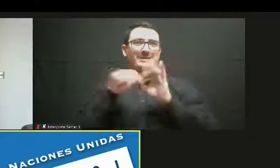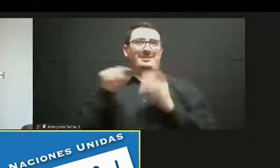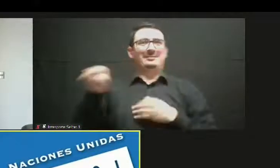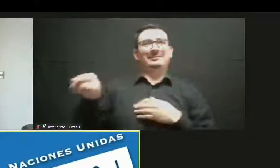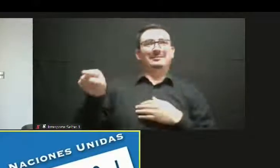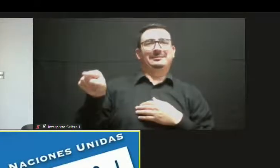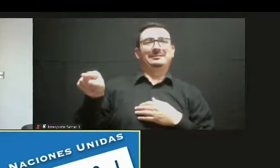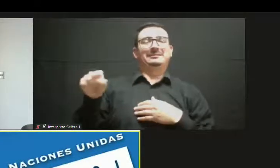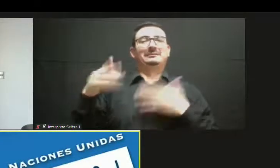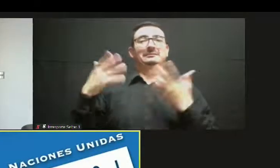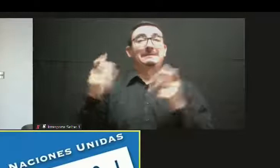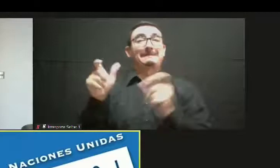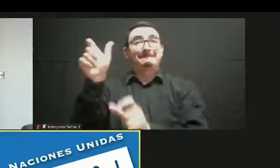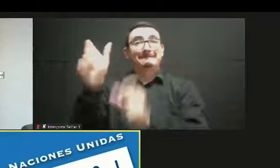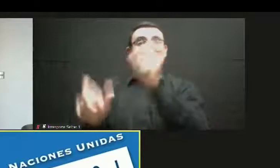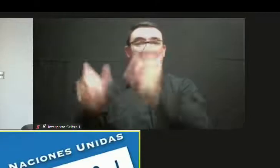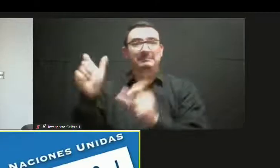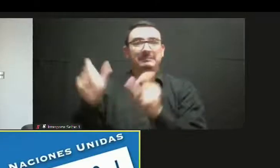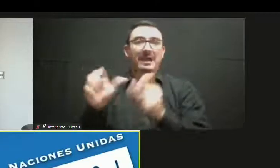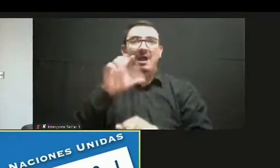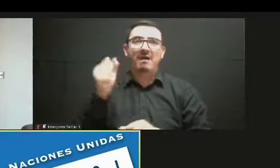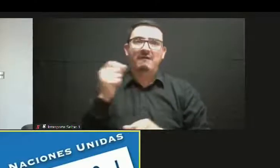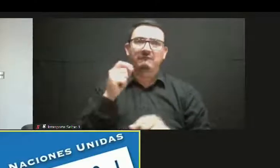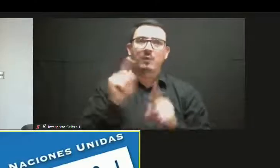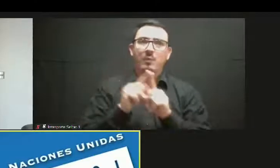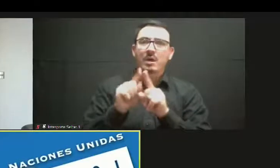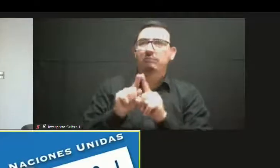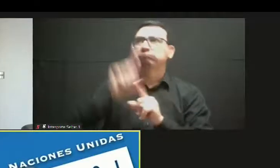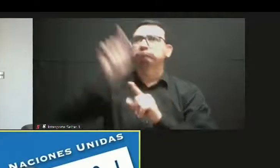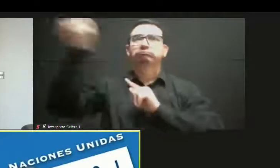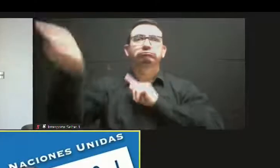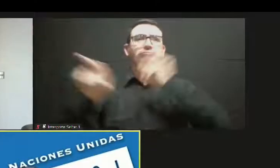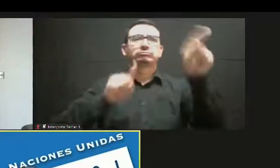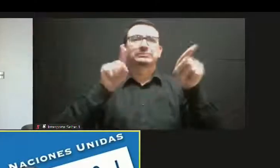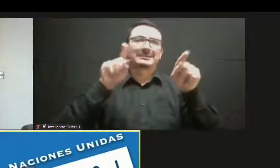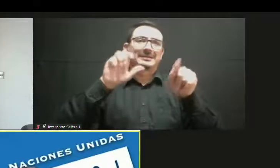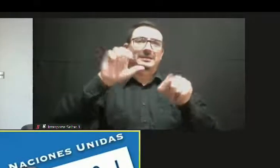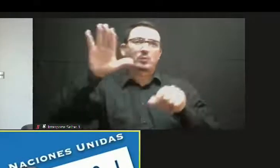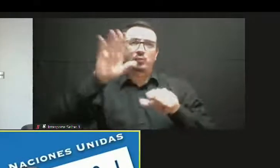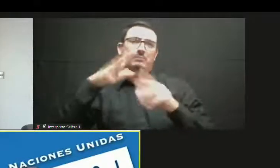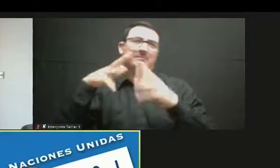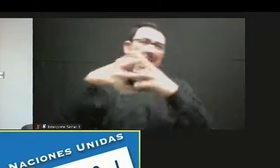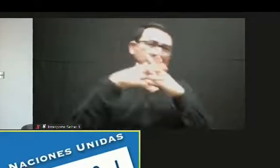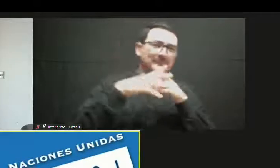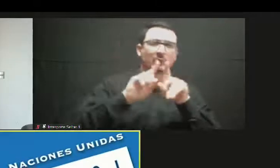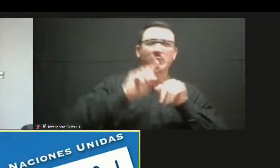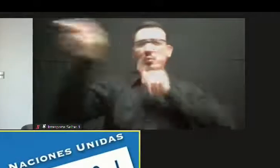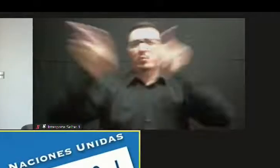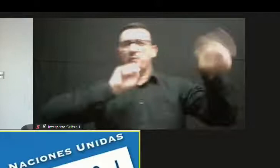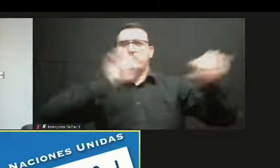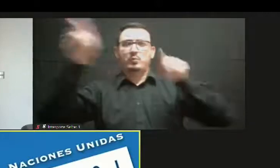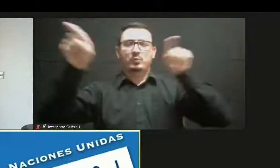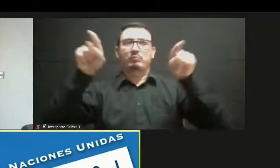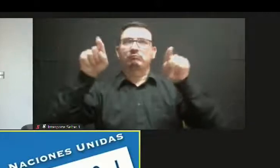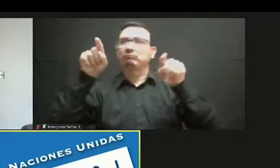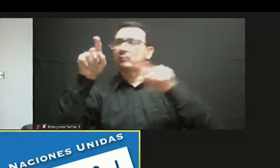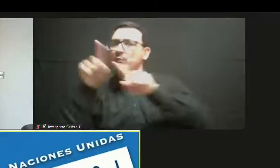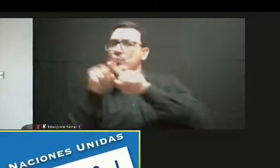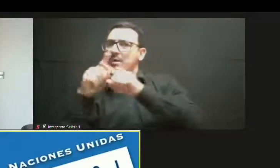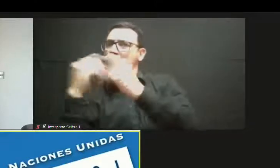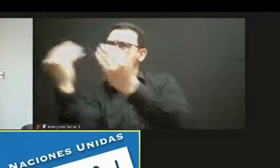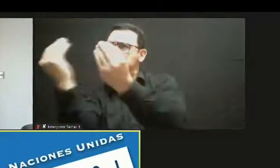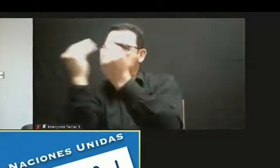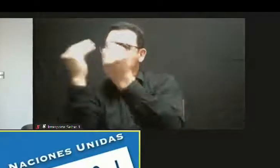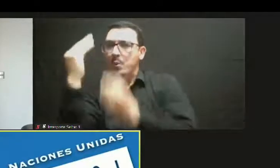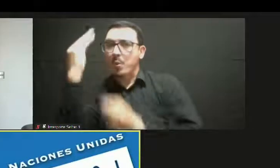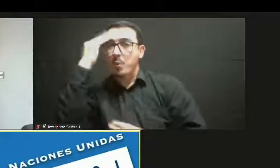in the United States and elsewhere, that can play a very important role in bringing capital and knowledge to the